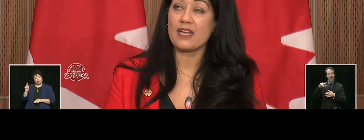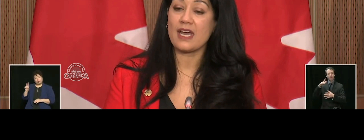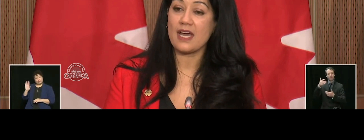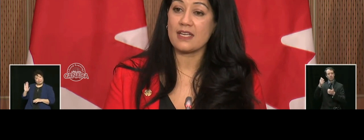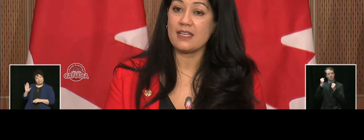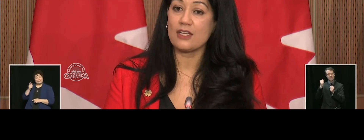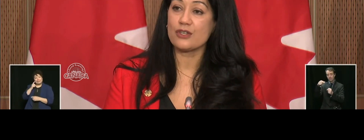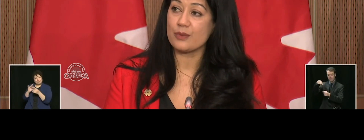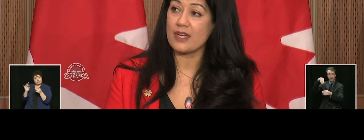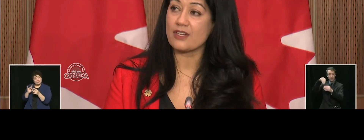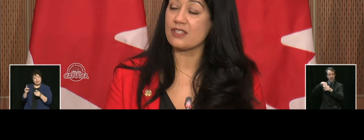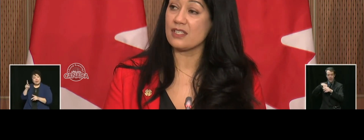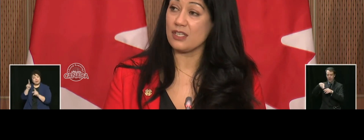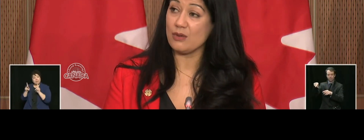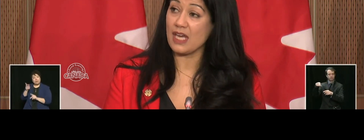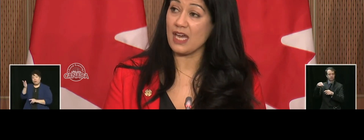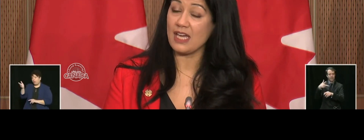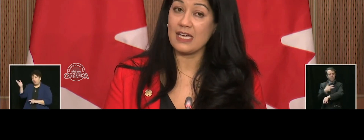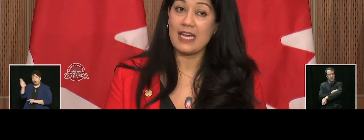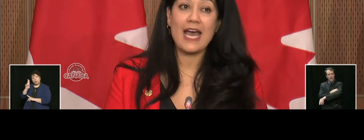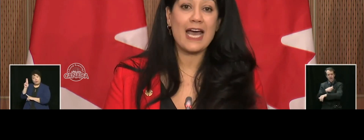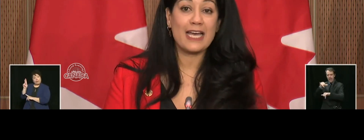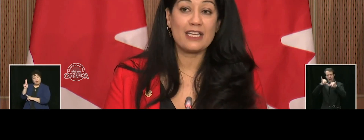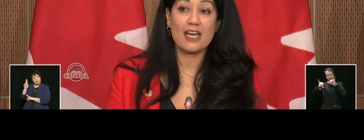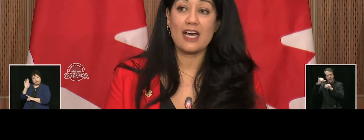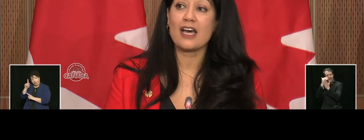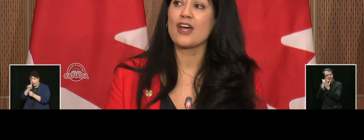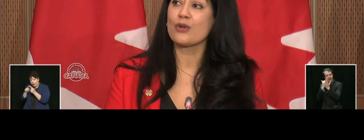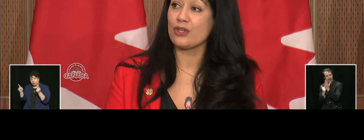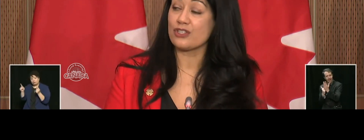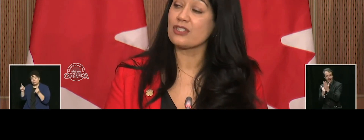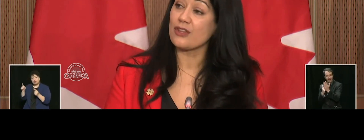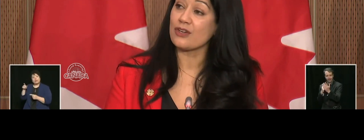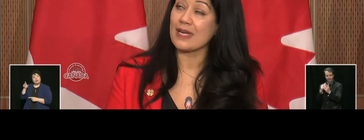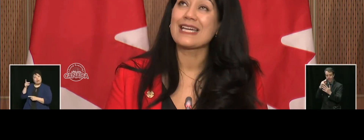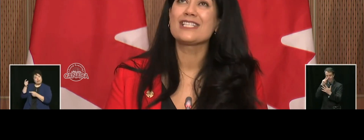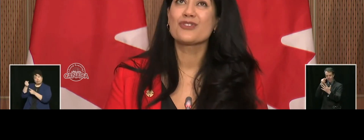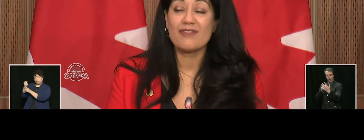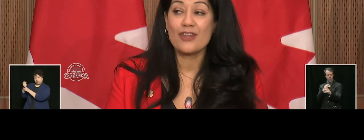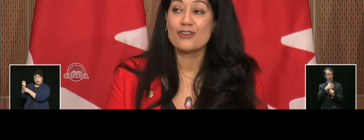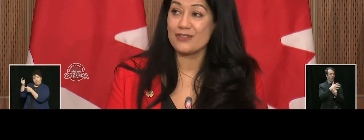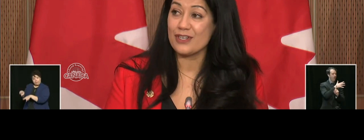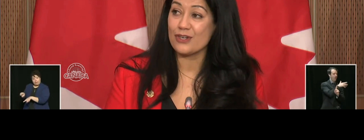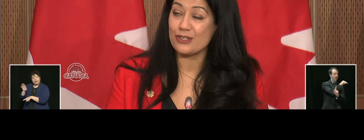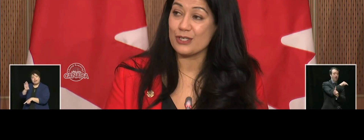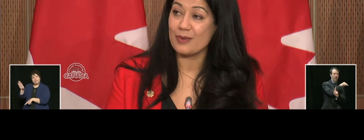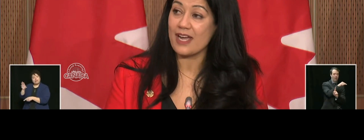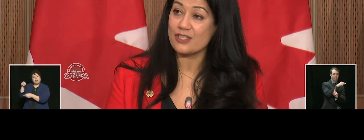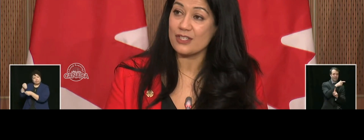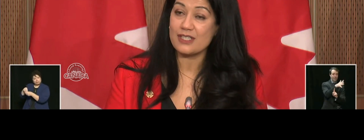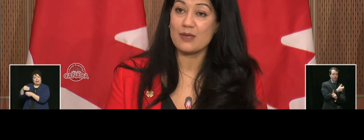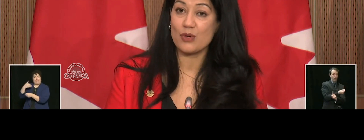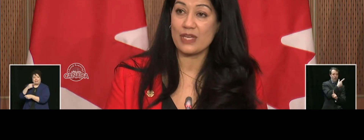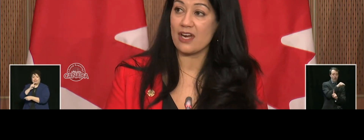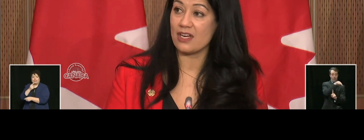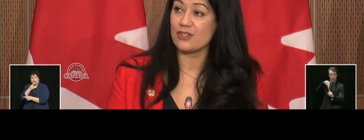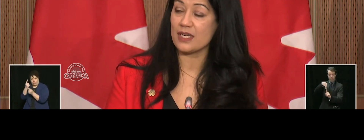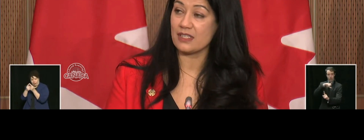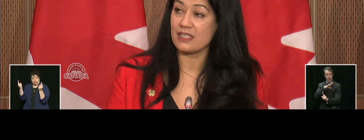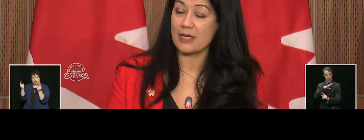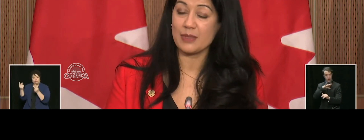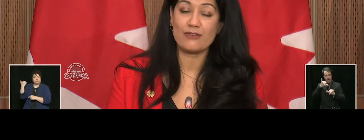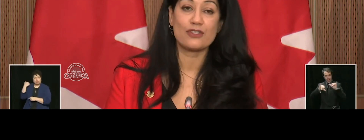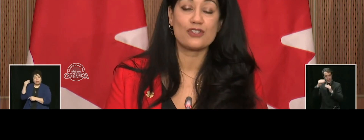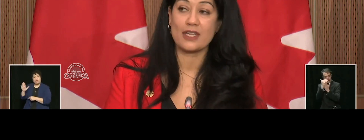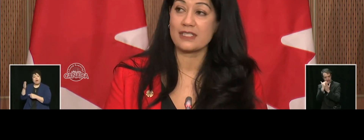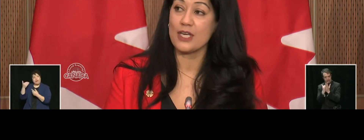people that had the allergic reactions in the UK had other history of other severe allergic reactions. They both carried